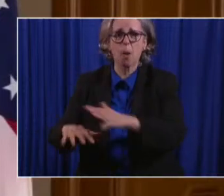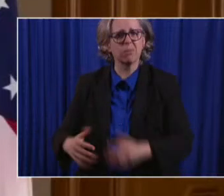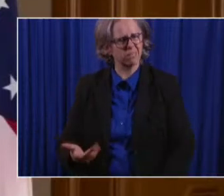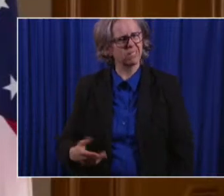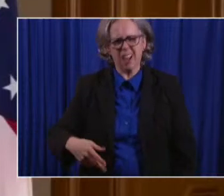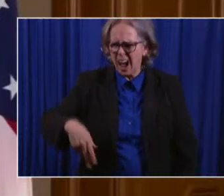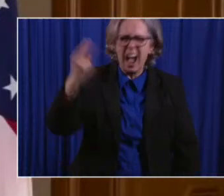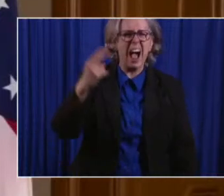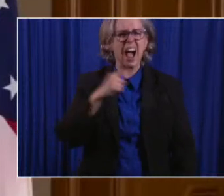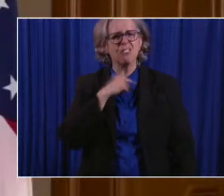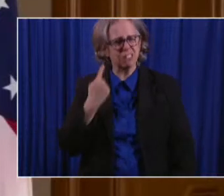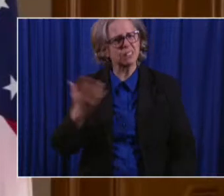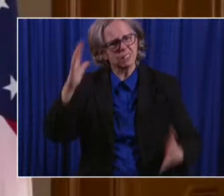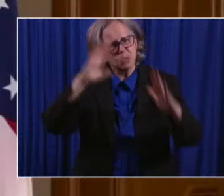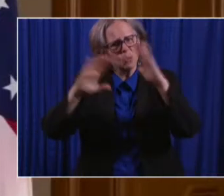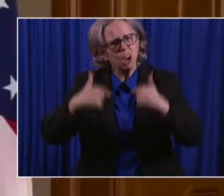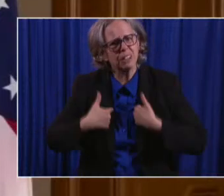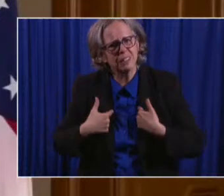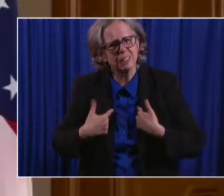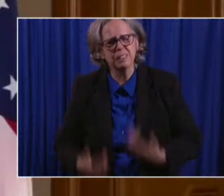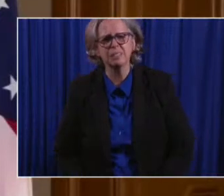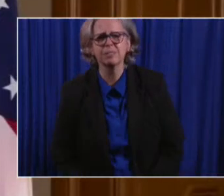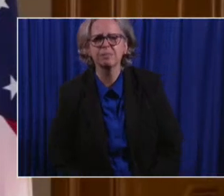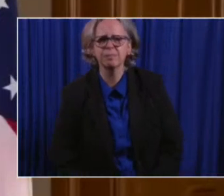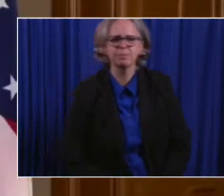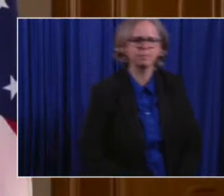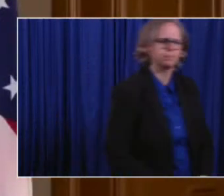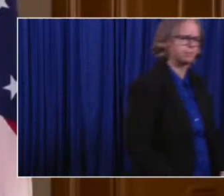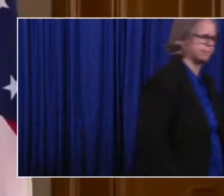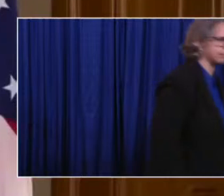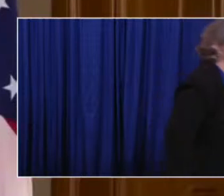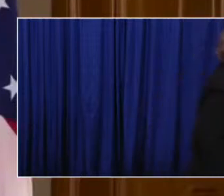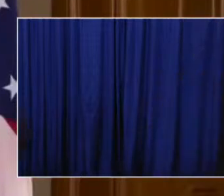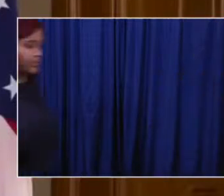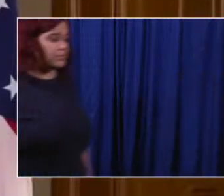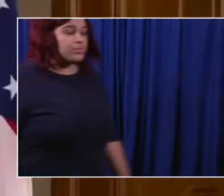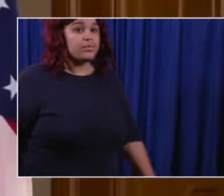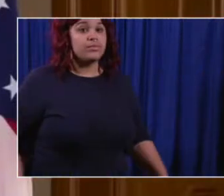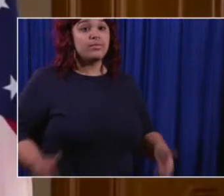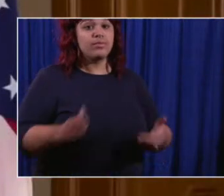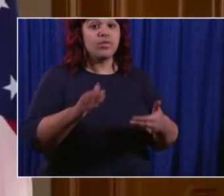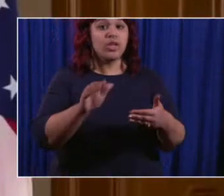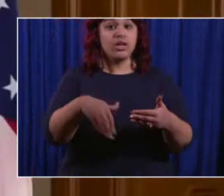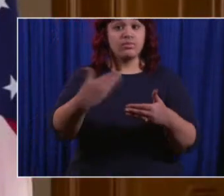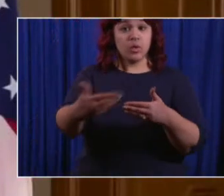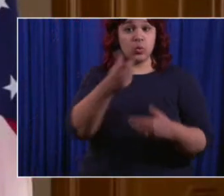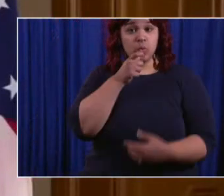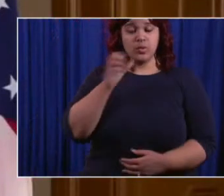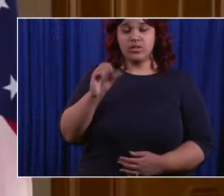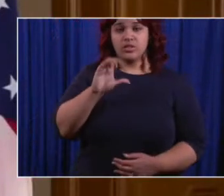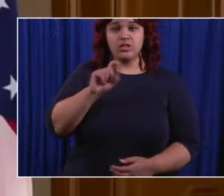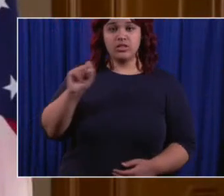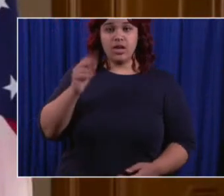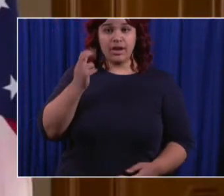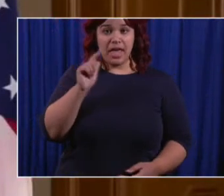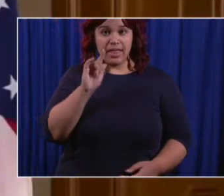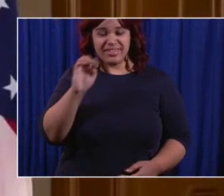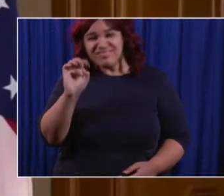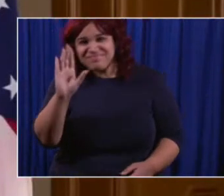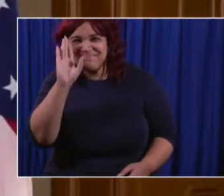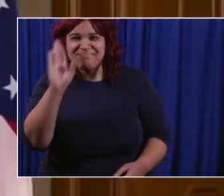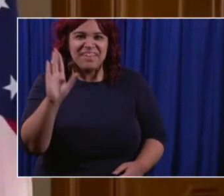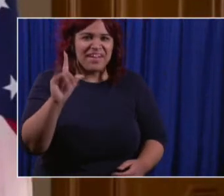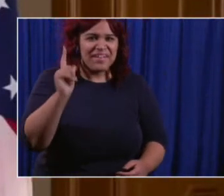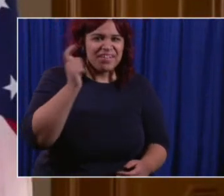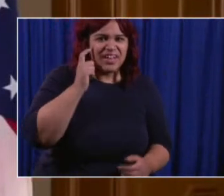Next question is from Scott Hallis of the Xenia Daily Gazette. Hey, Scott. Hey, Governor, how are you? Good, sir. Good. Hoping you can clarify